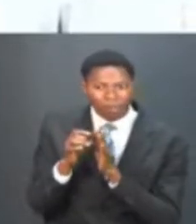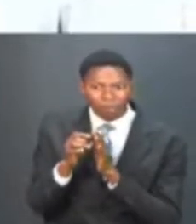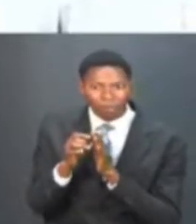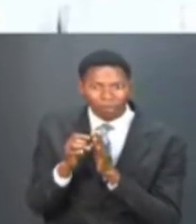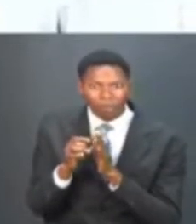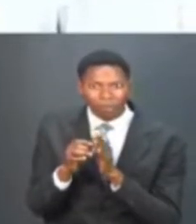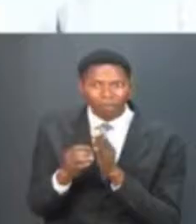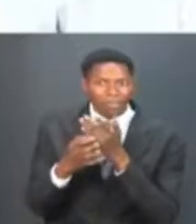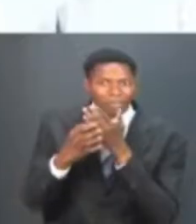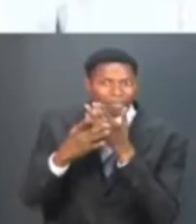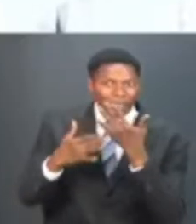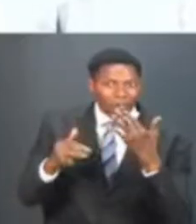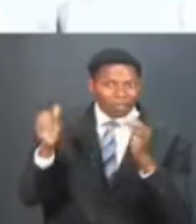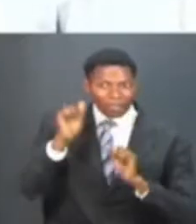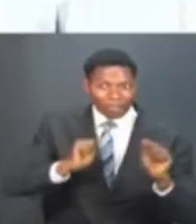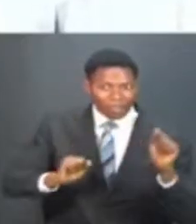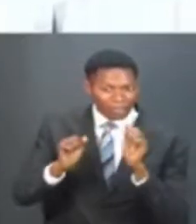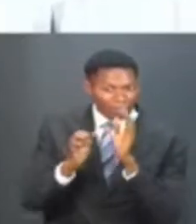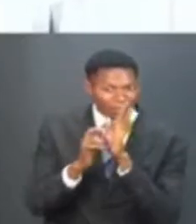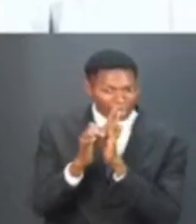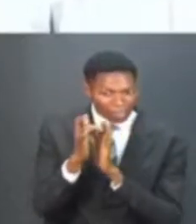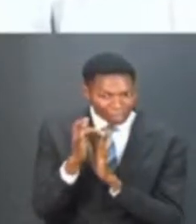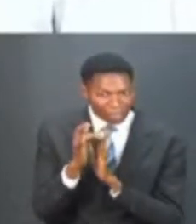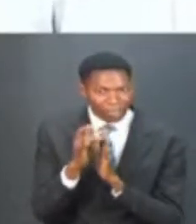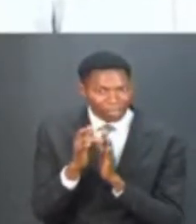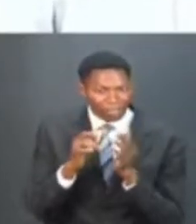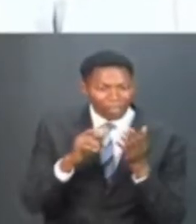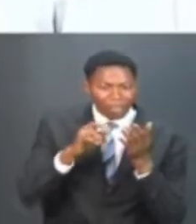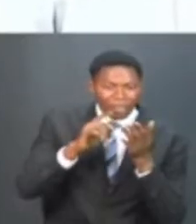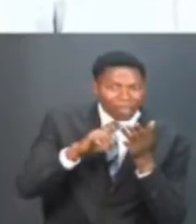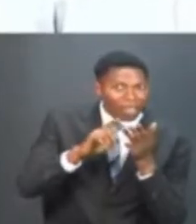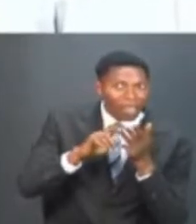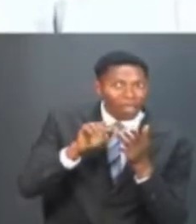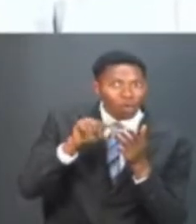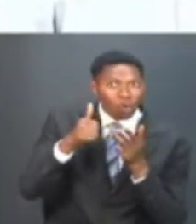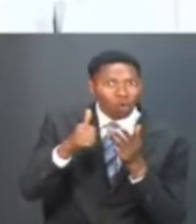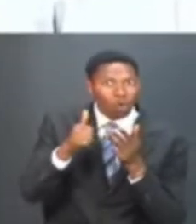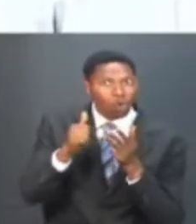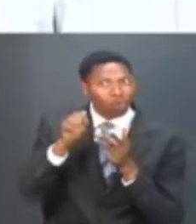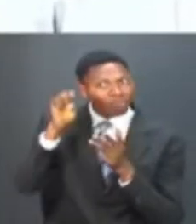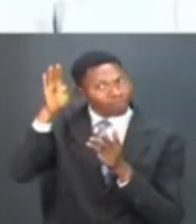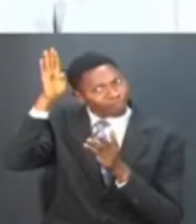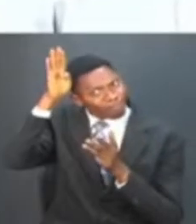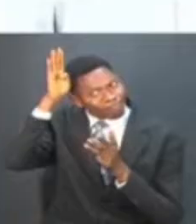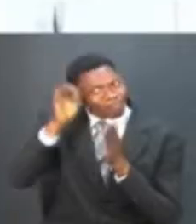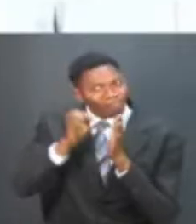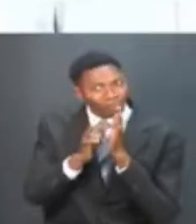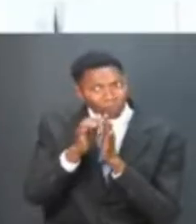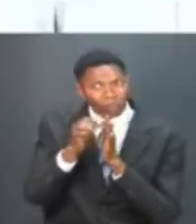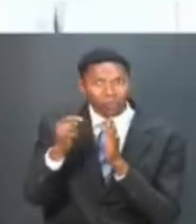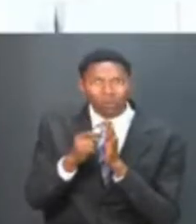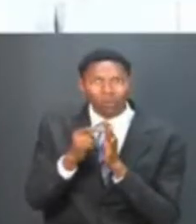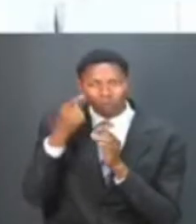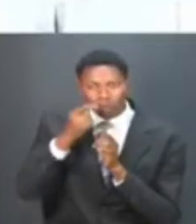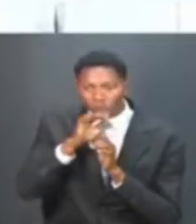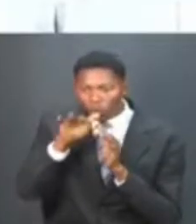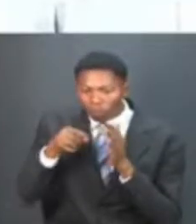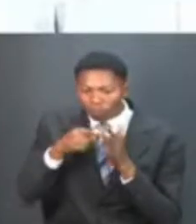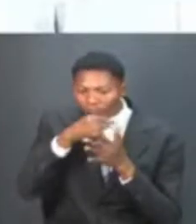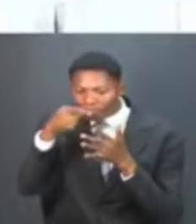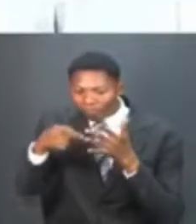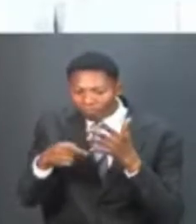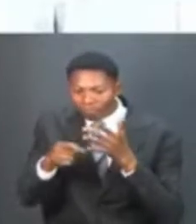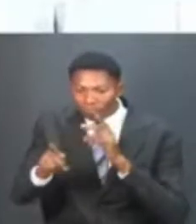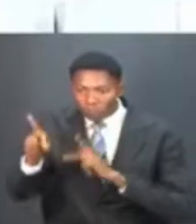blood system, what we call a lymphoma, and another tumor of the brain. For these patients and their